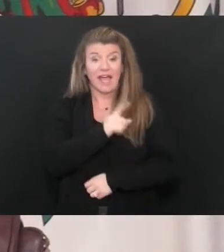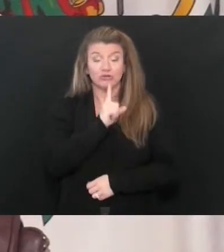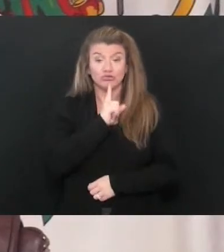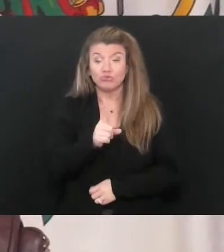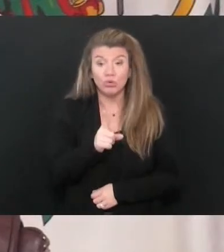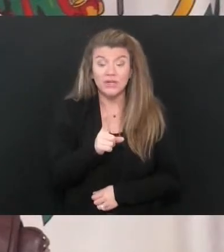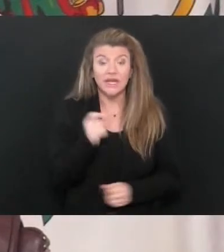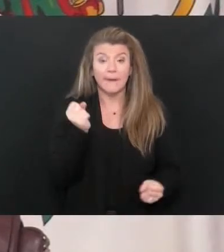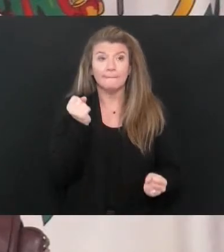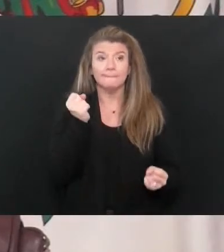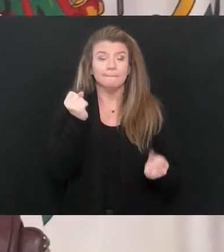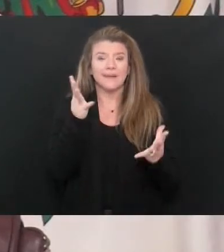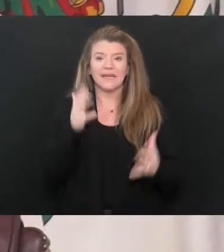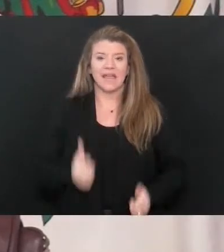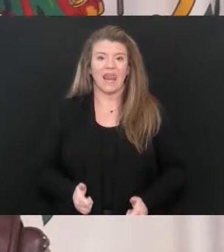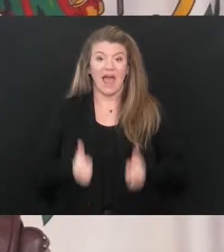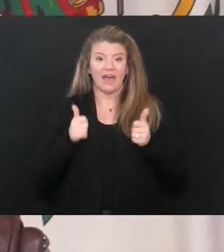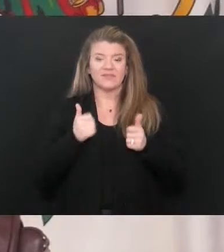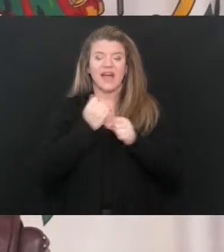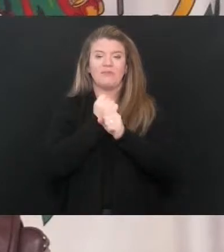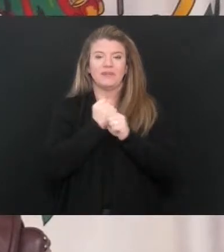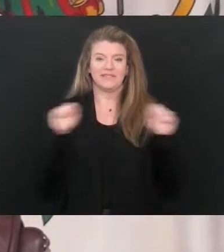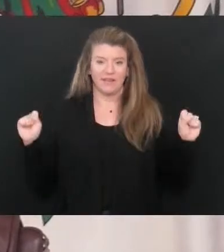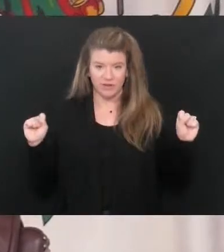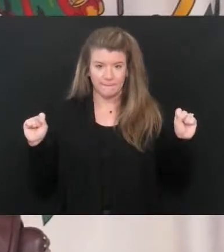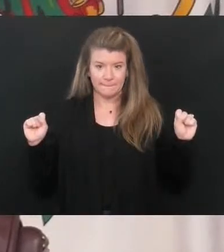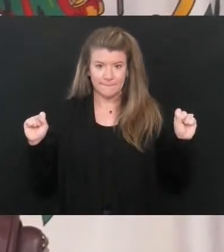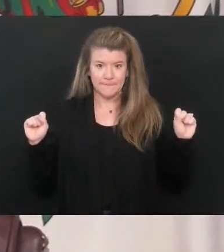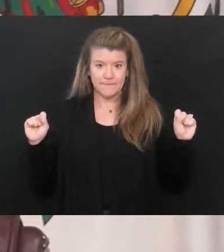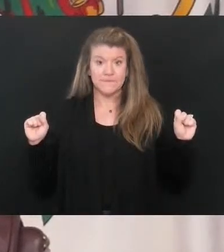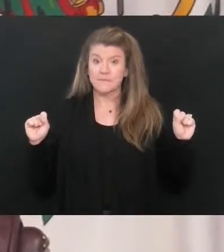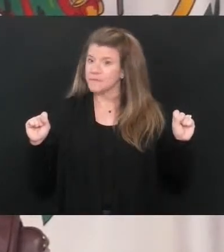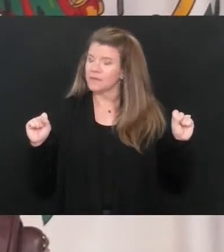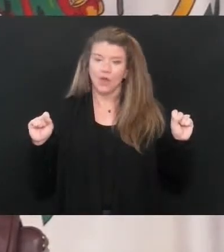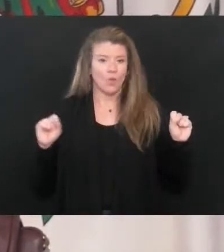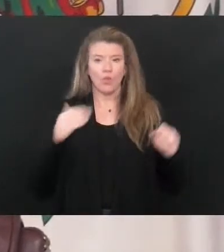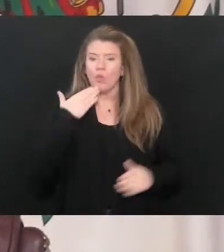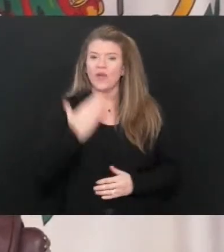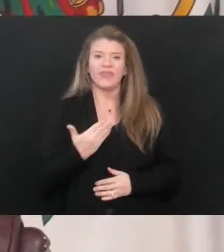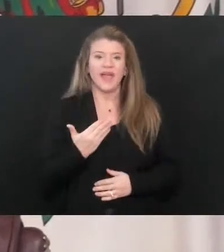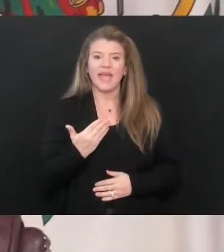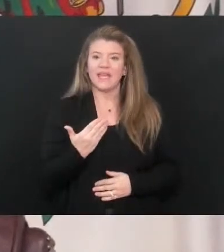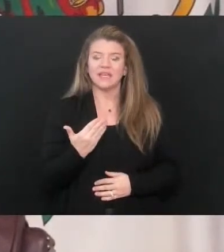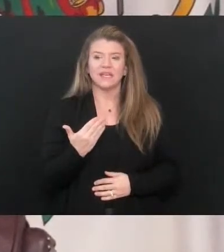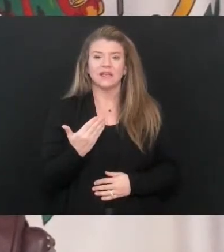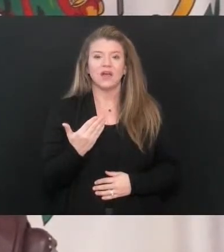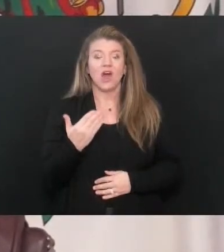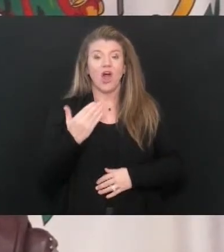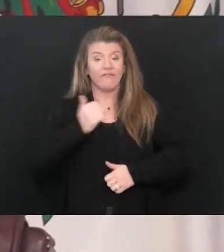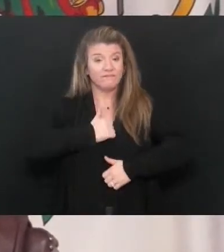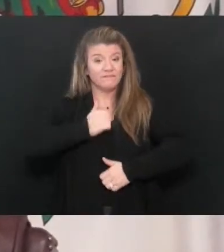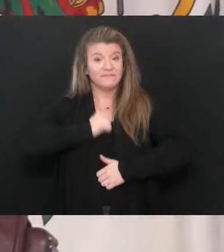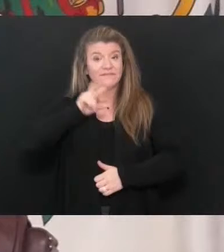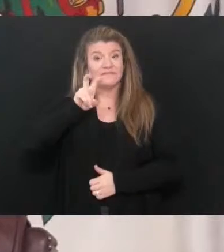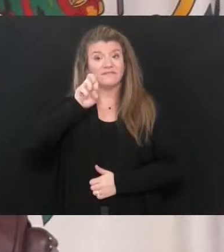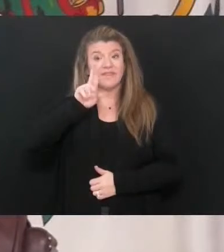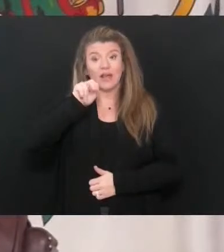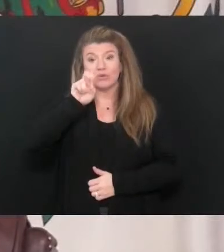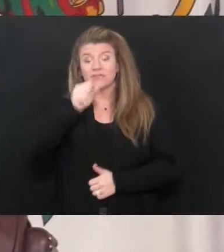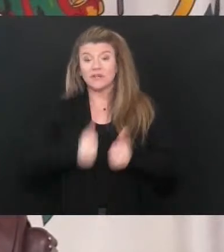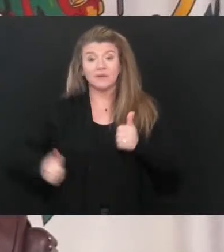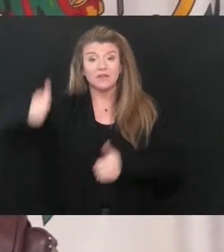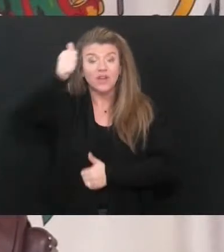literally many, many lives have been saved. You know, we thank our Veterans Administration, our